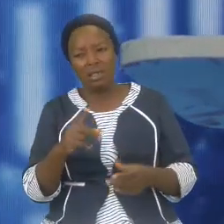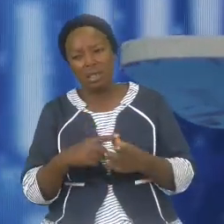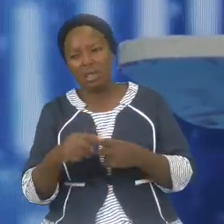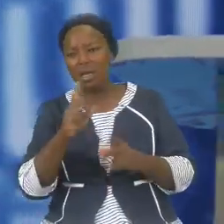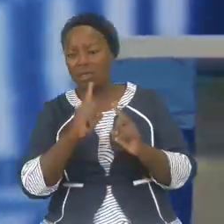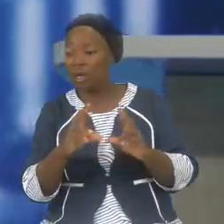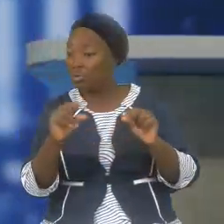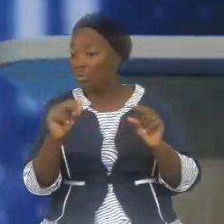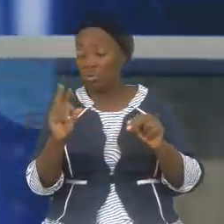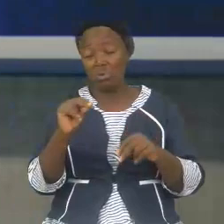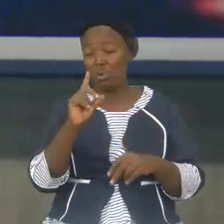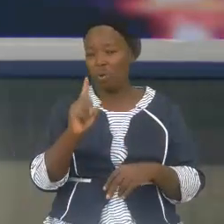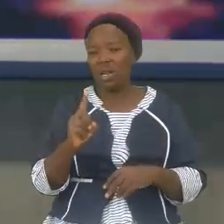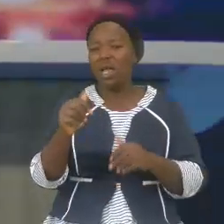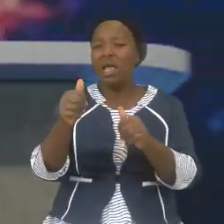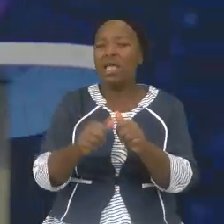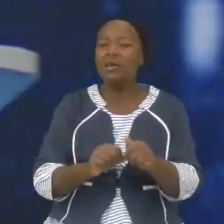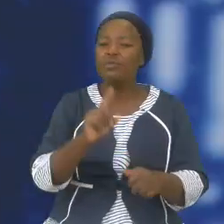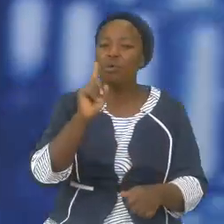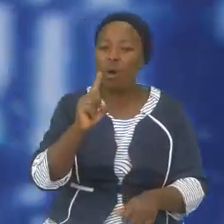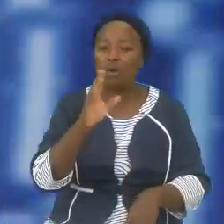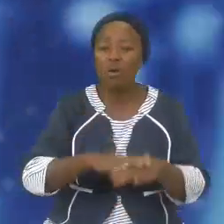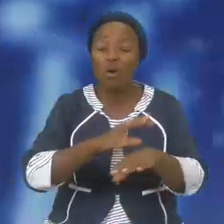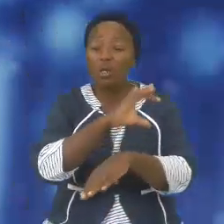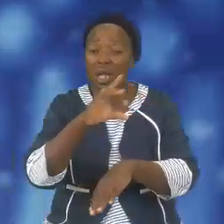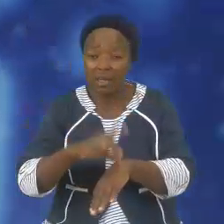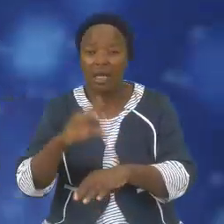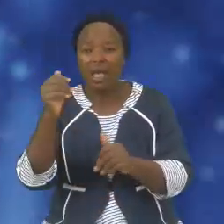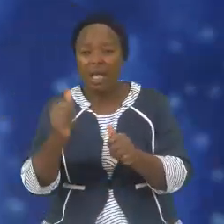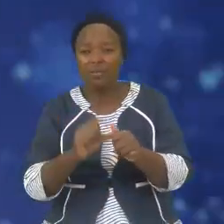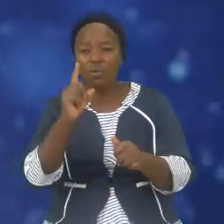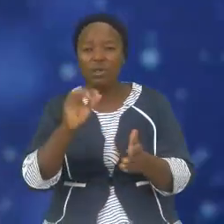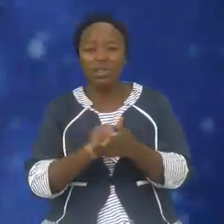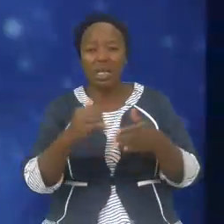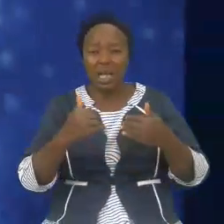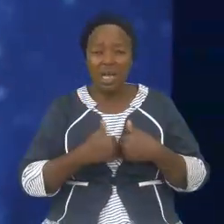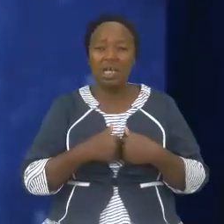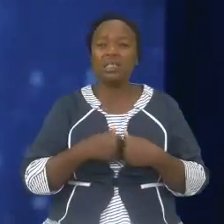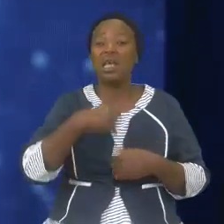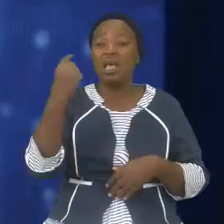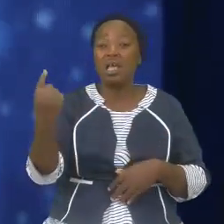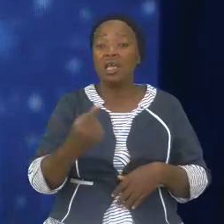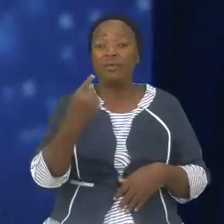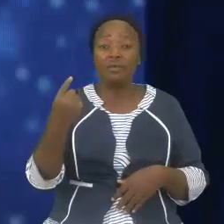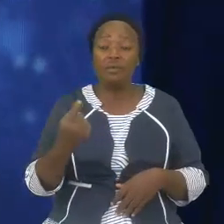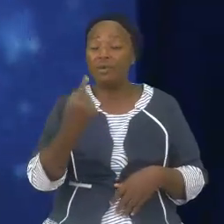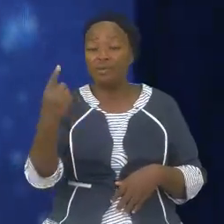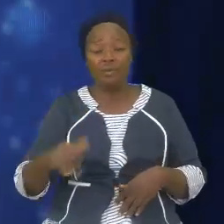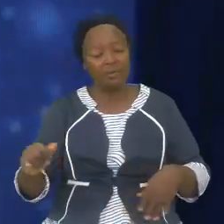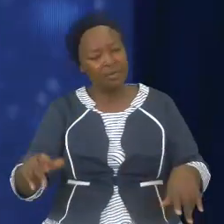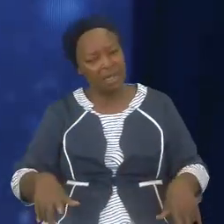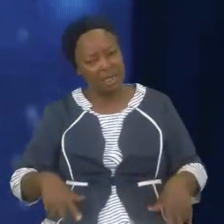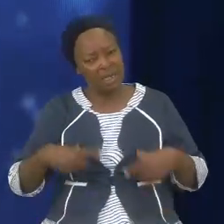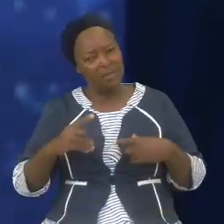there's nobody. Everybody on earth, everybody that has ever lived, everybody that will ever live, the